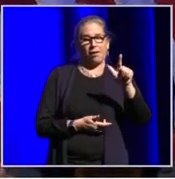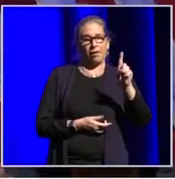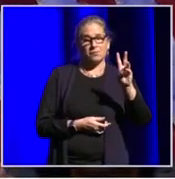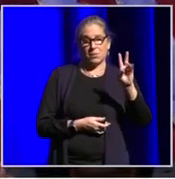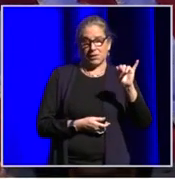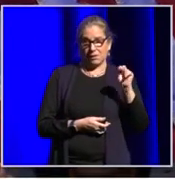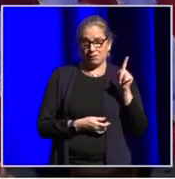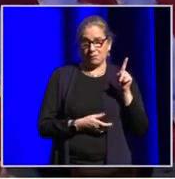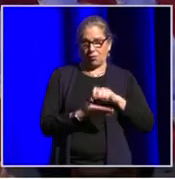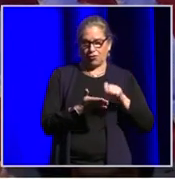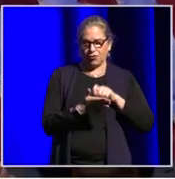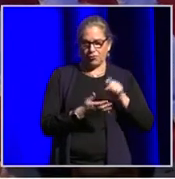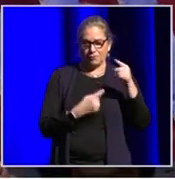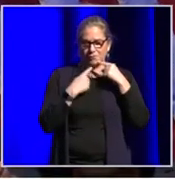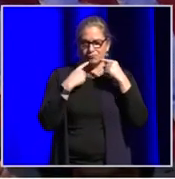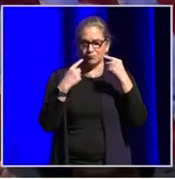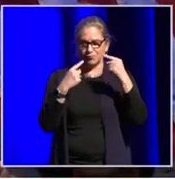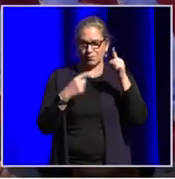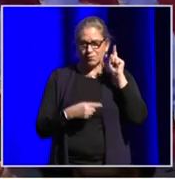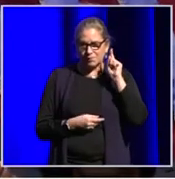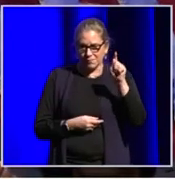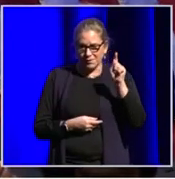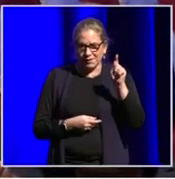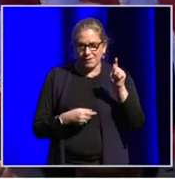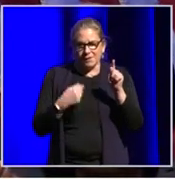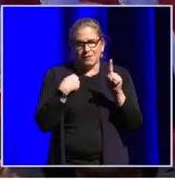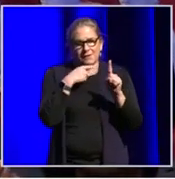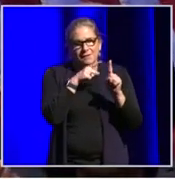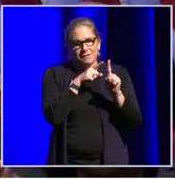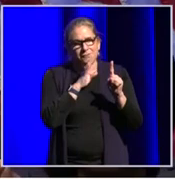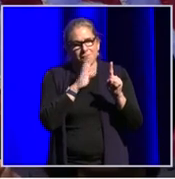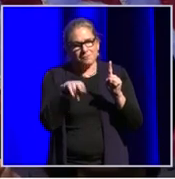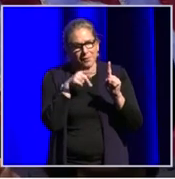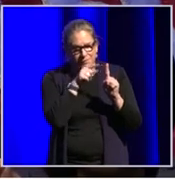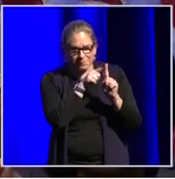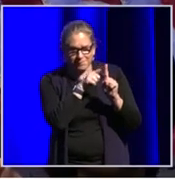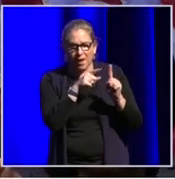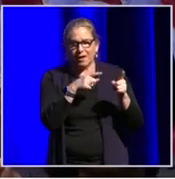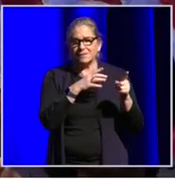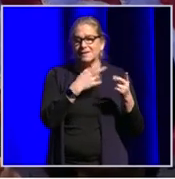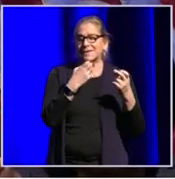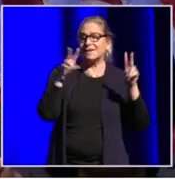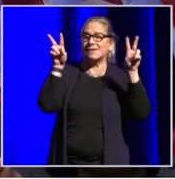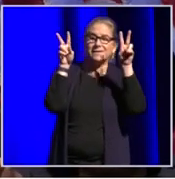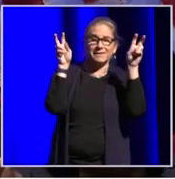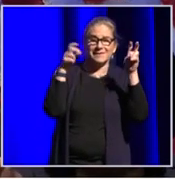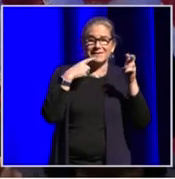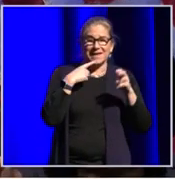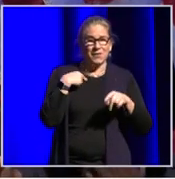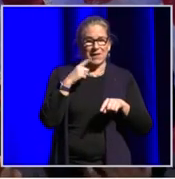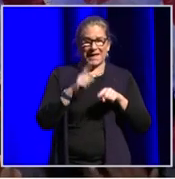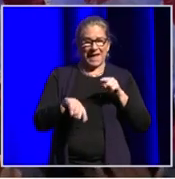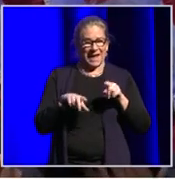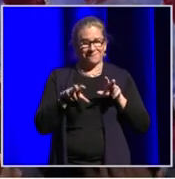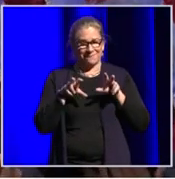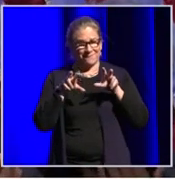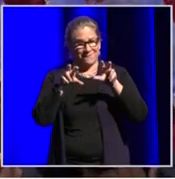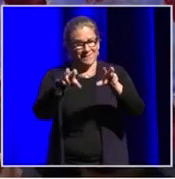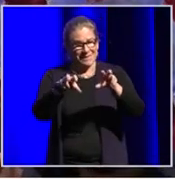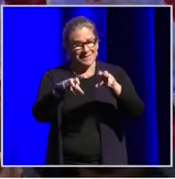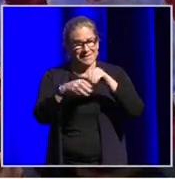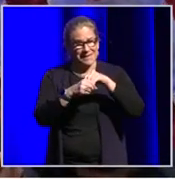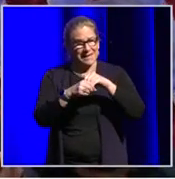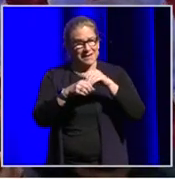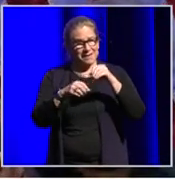nothing with whatever without giving oneself. That is to say, risking oneself, Baldwin writes. He says,